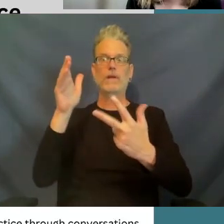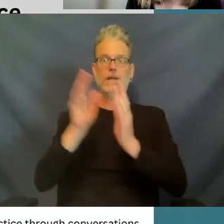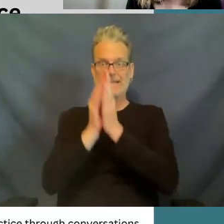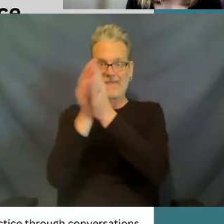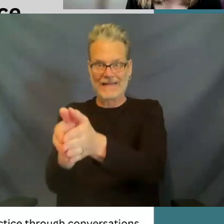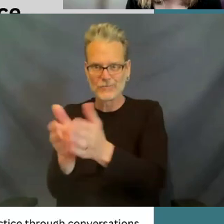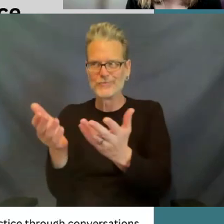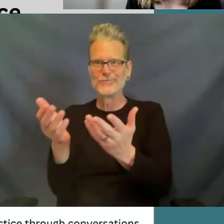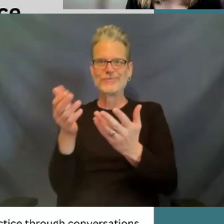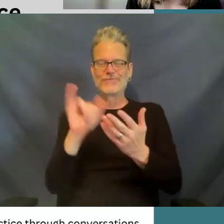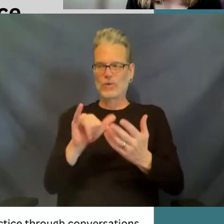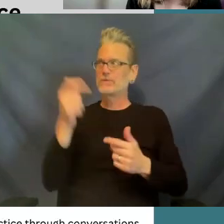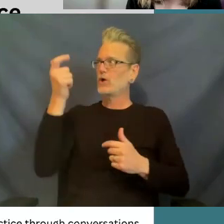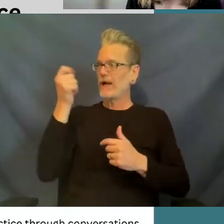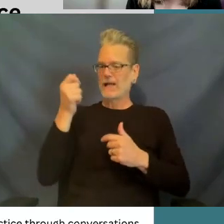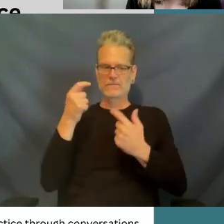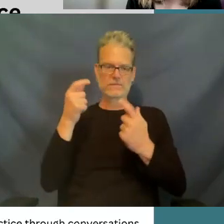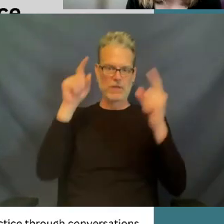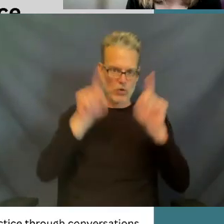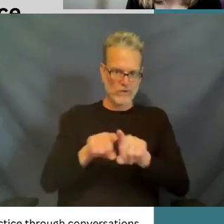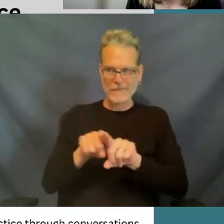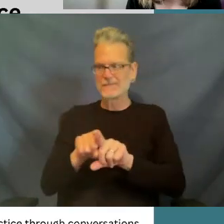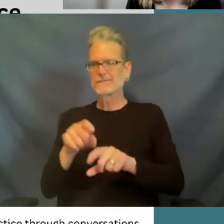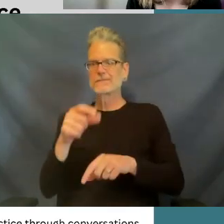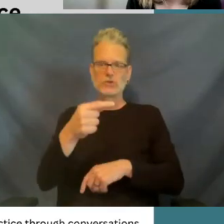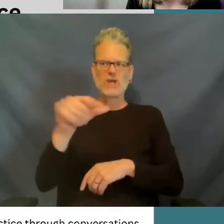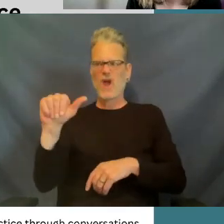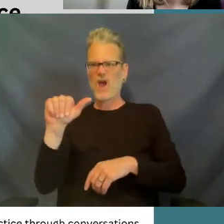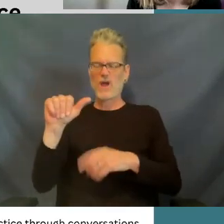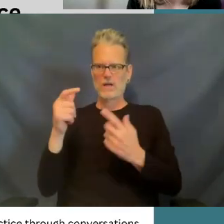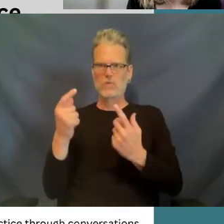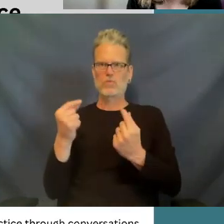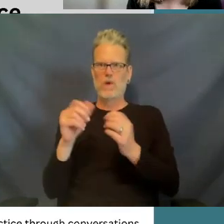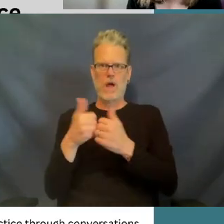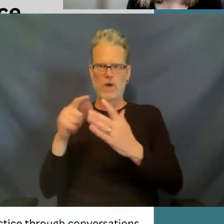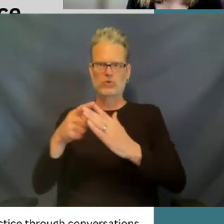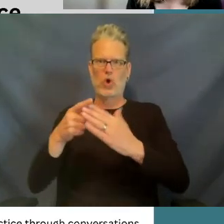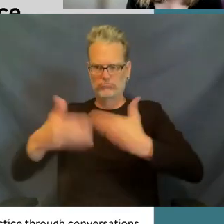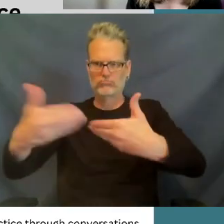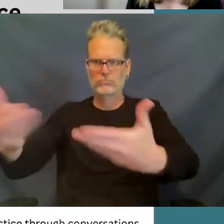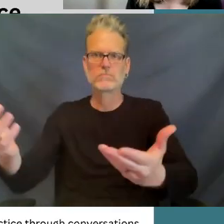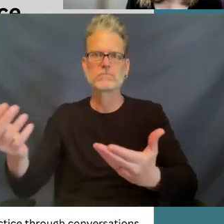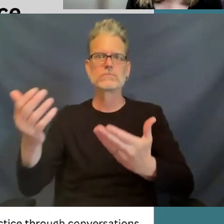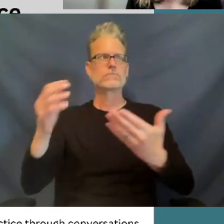these grants and agreements tools into practice with a really awesome panel of Forest Service and